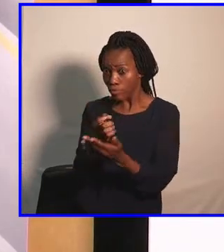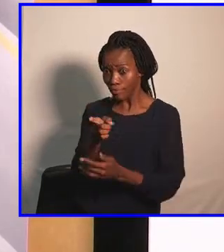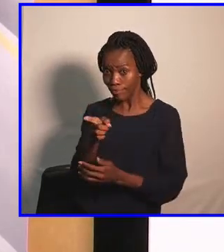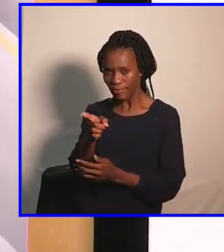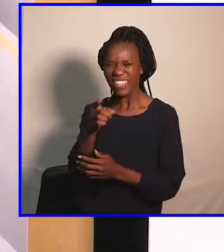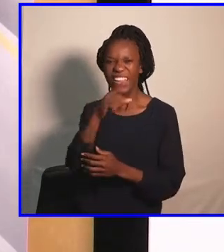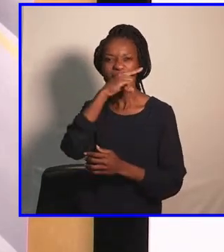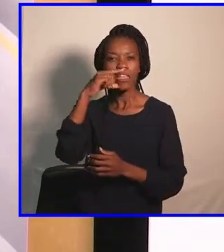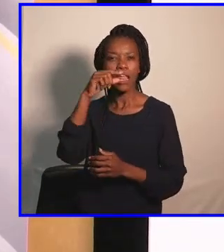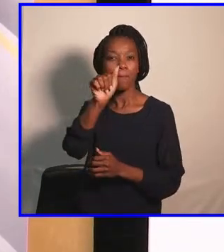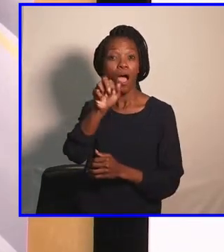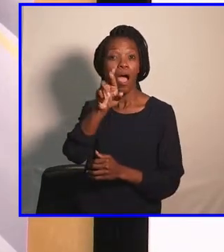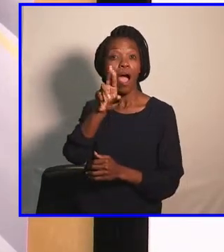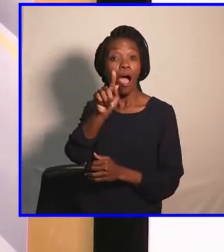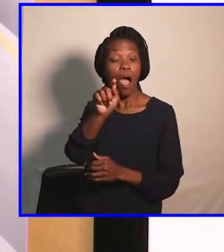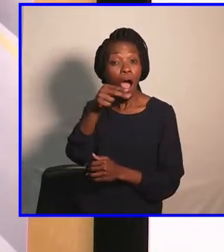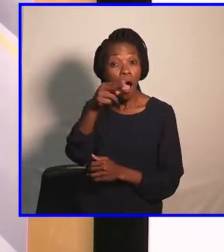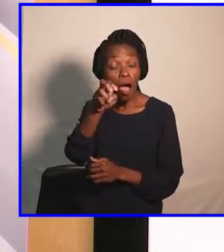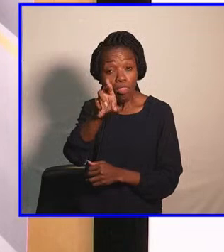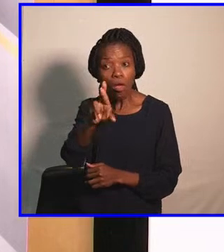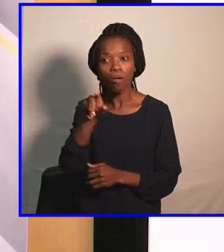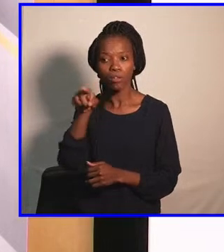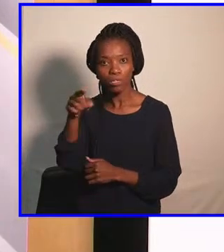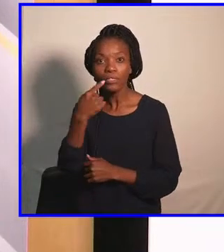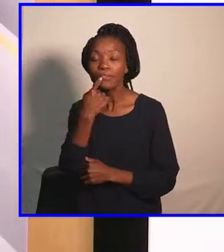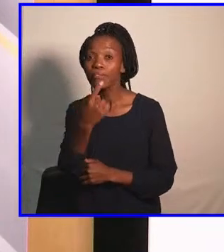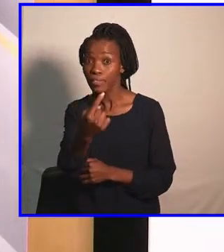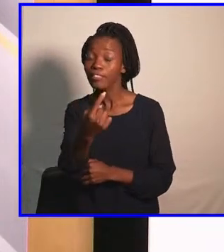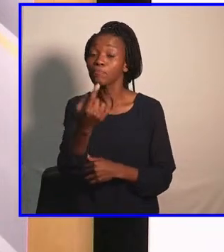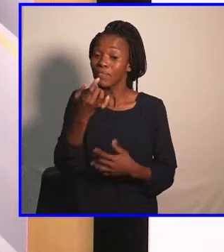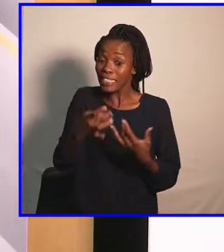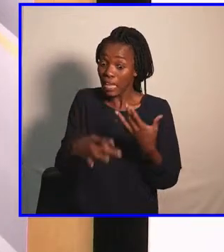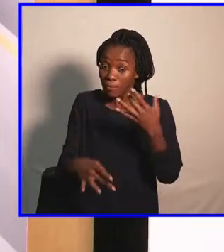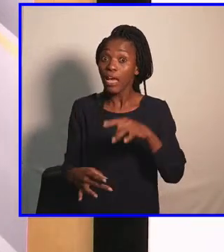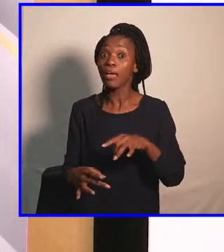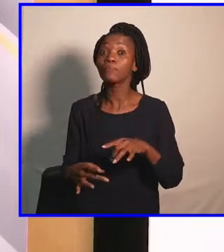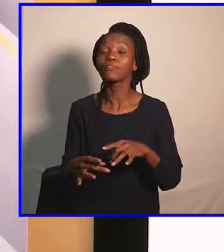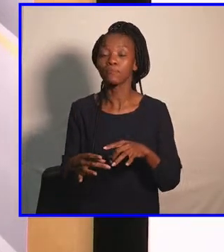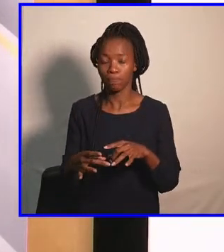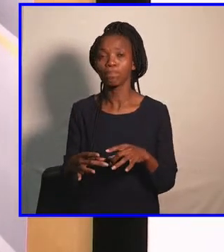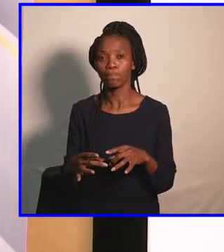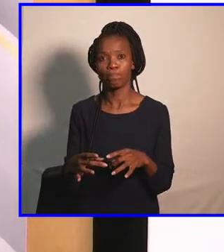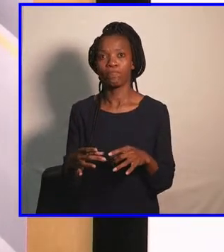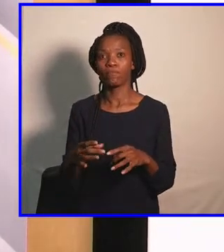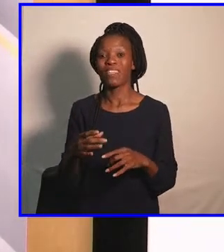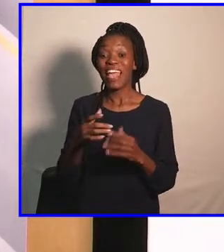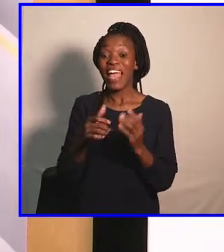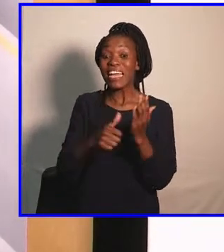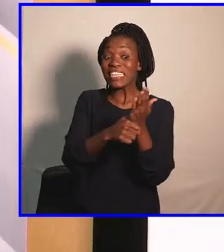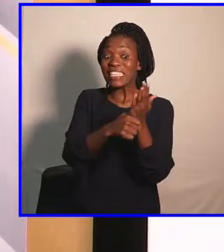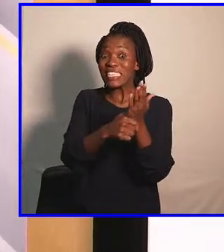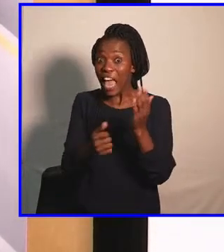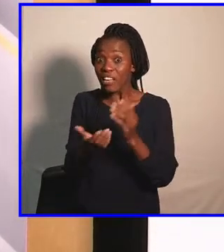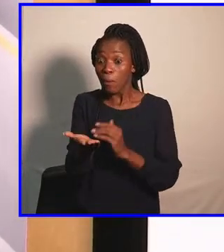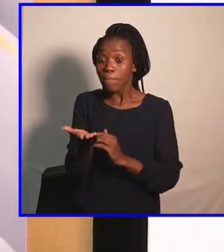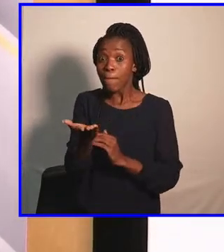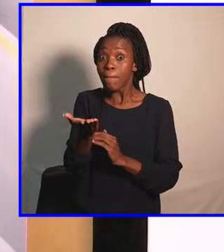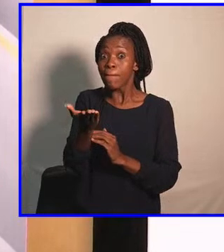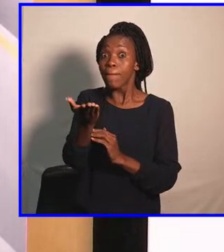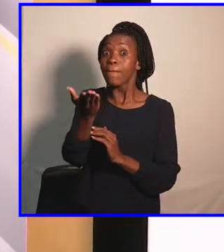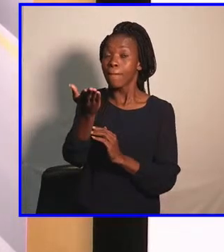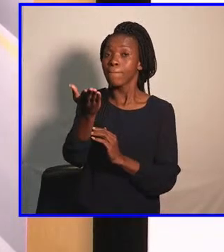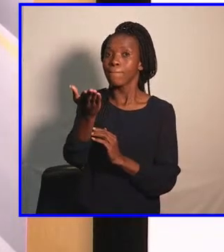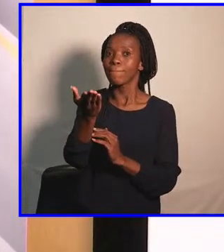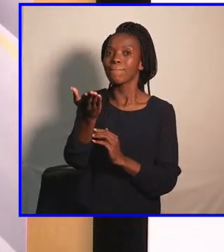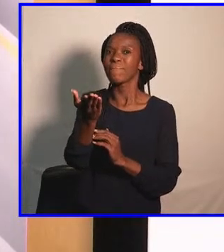Laffer, who established that sometimes increasing tax rates